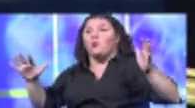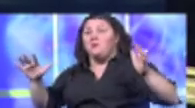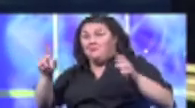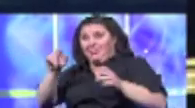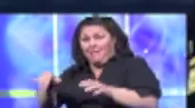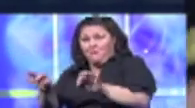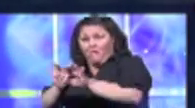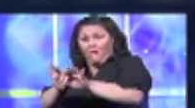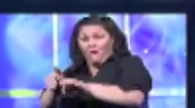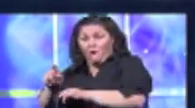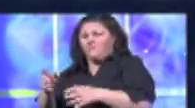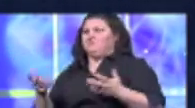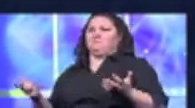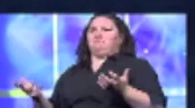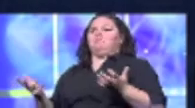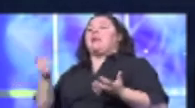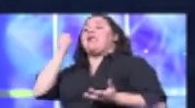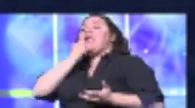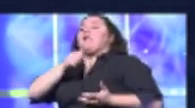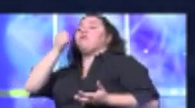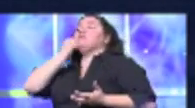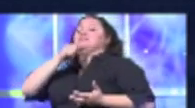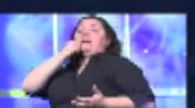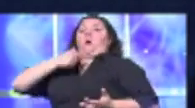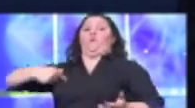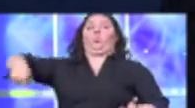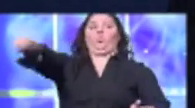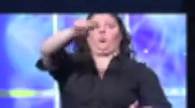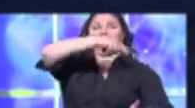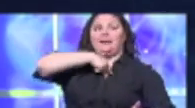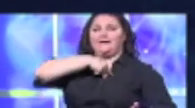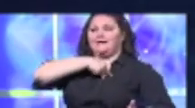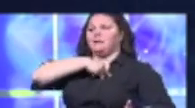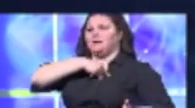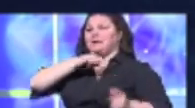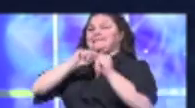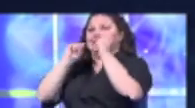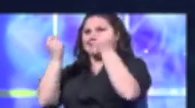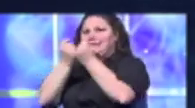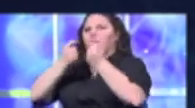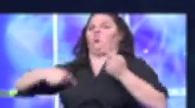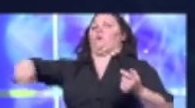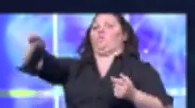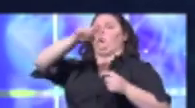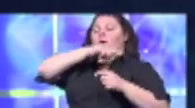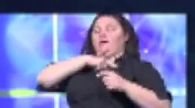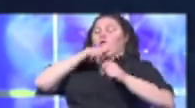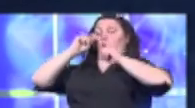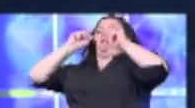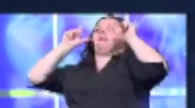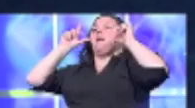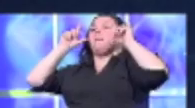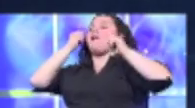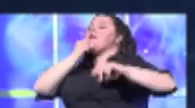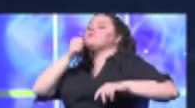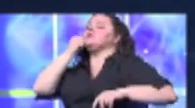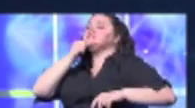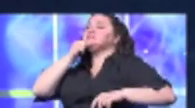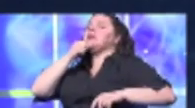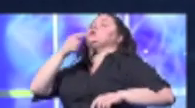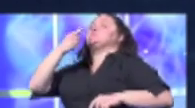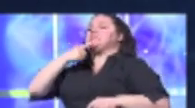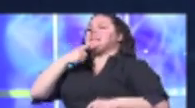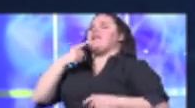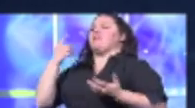matter? Because each and every day, we, our team, wakes up and says, there is something we need to